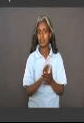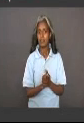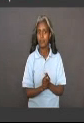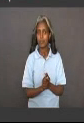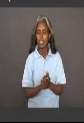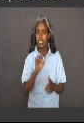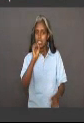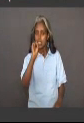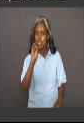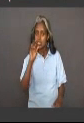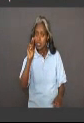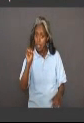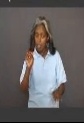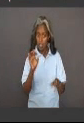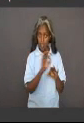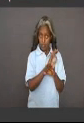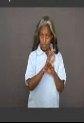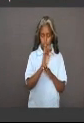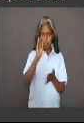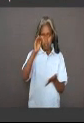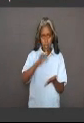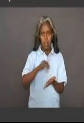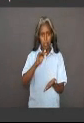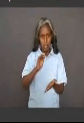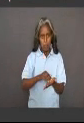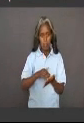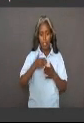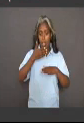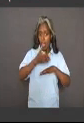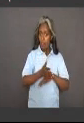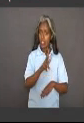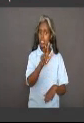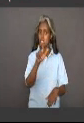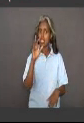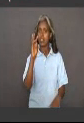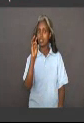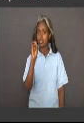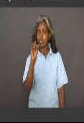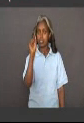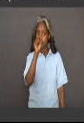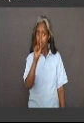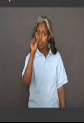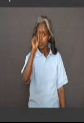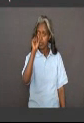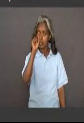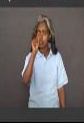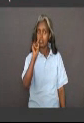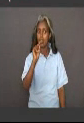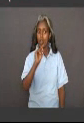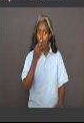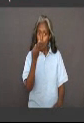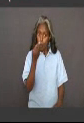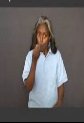A sine function repeats after 360 degrees,